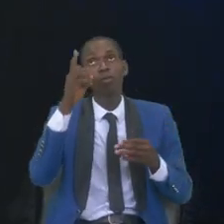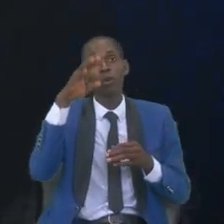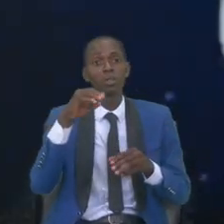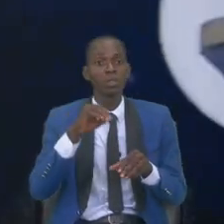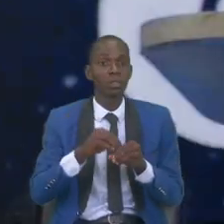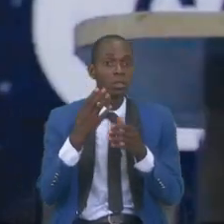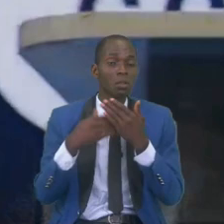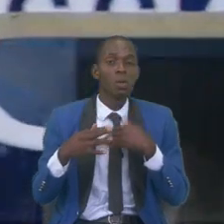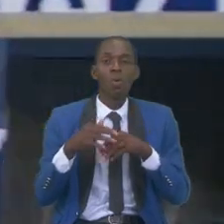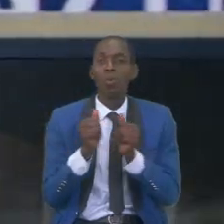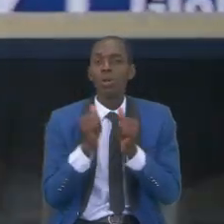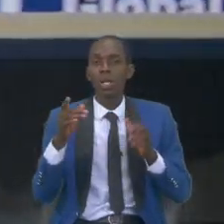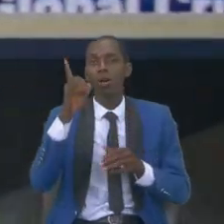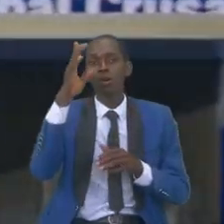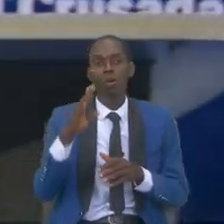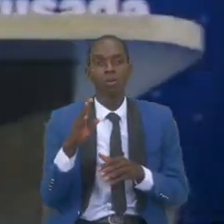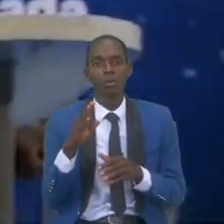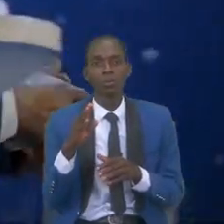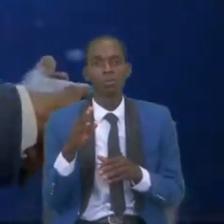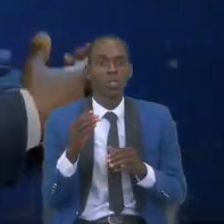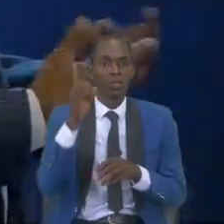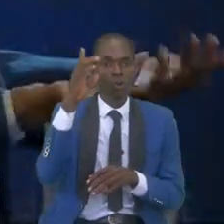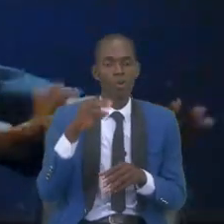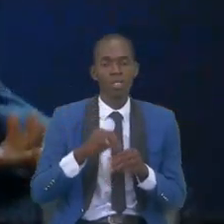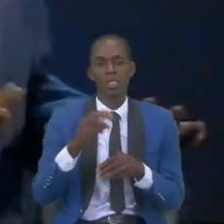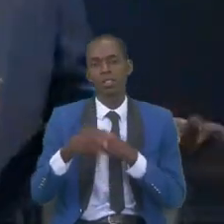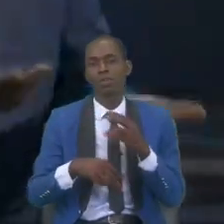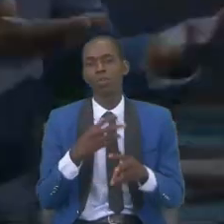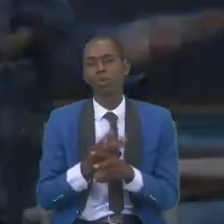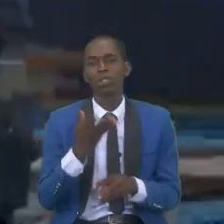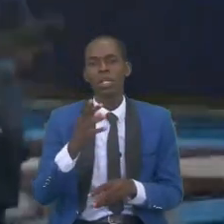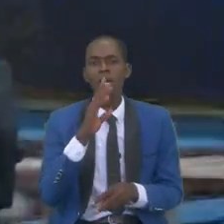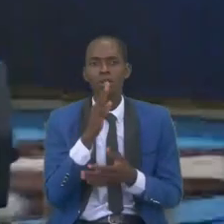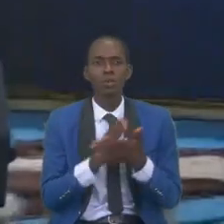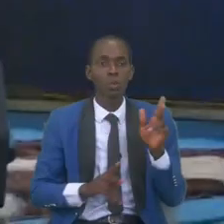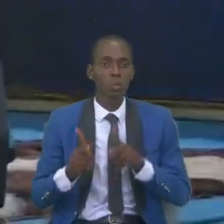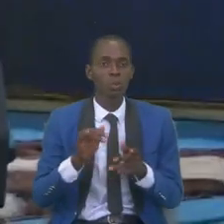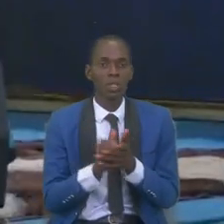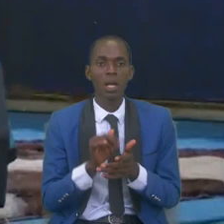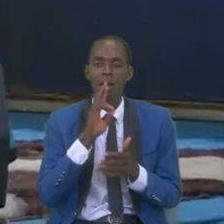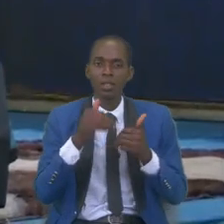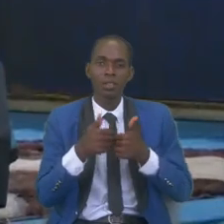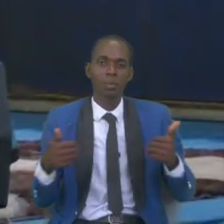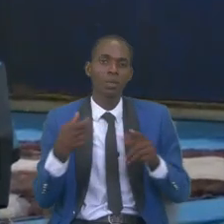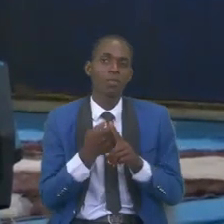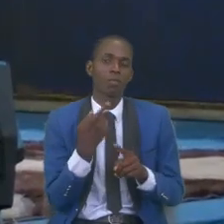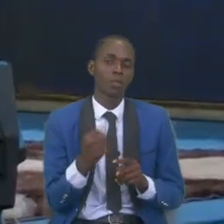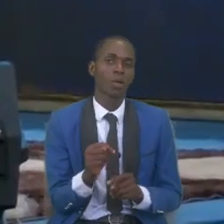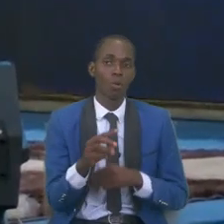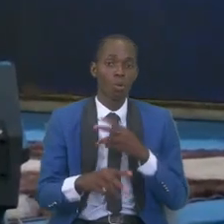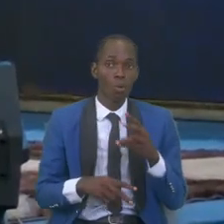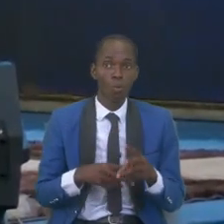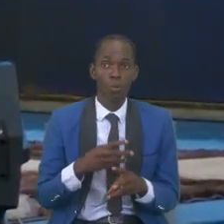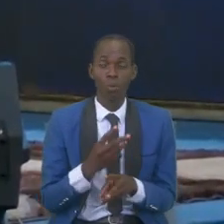without God in the world. And so there are people who are separated from the Lord, and it is the sin of their